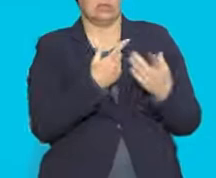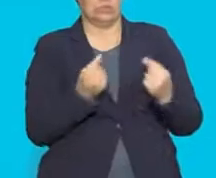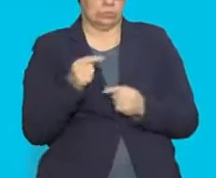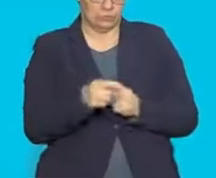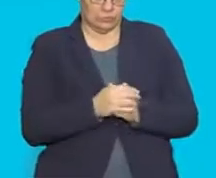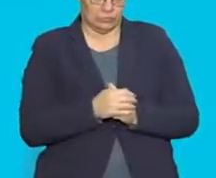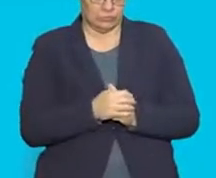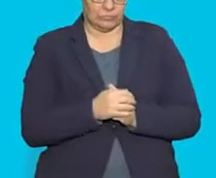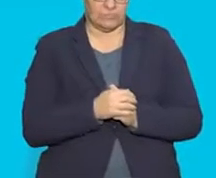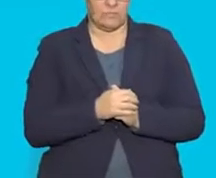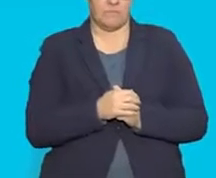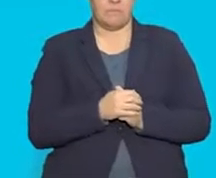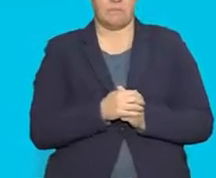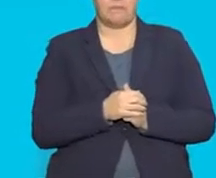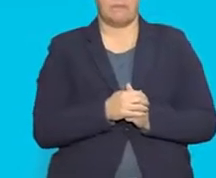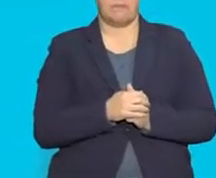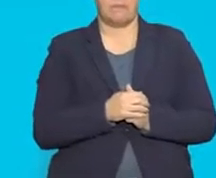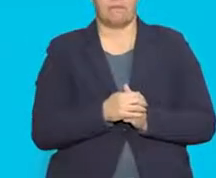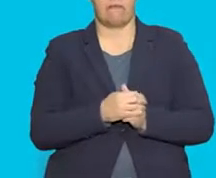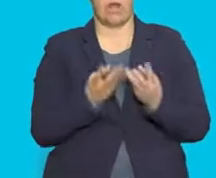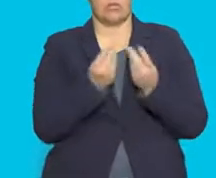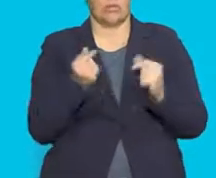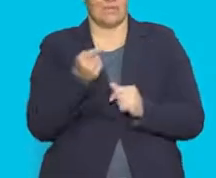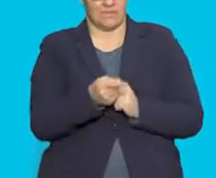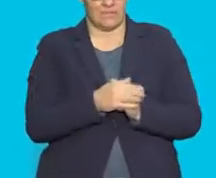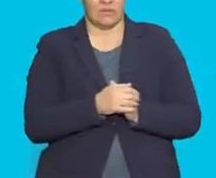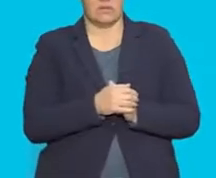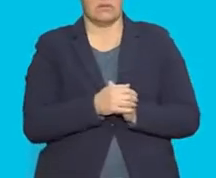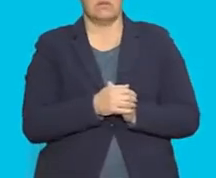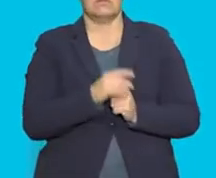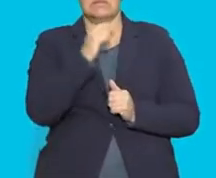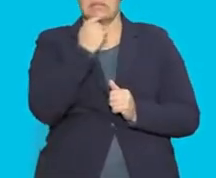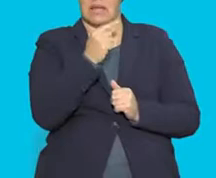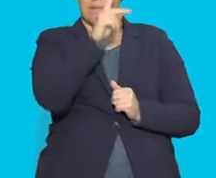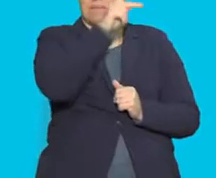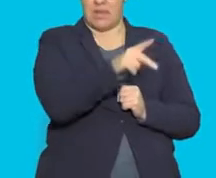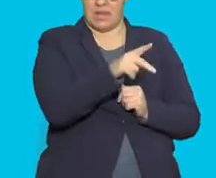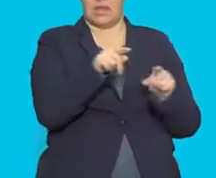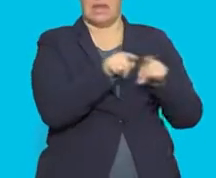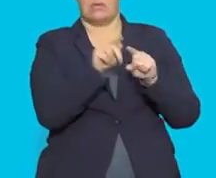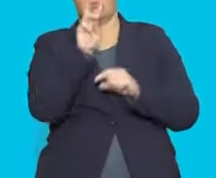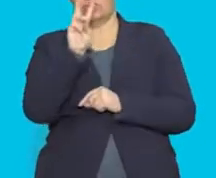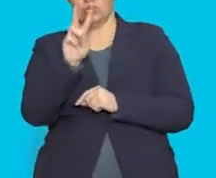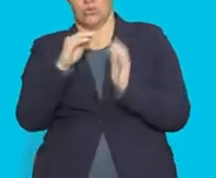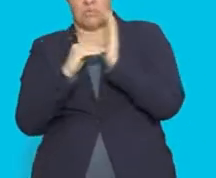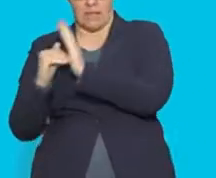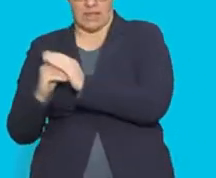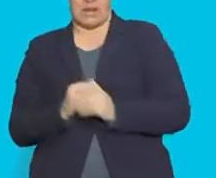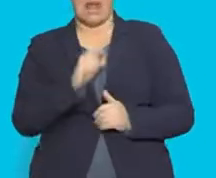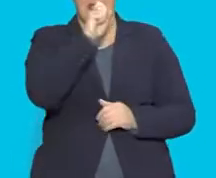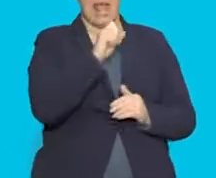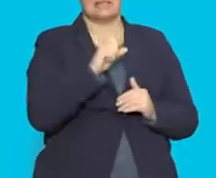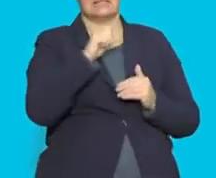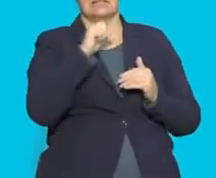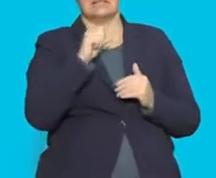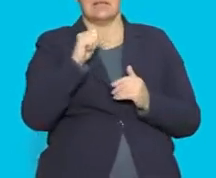value. So to solve this, I will then say my P is 2 million, X is the monthly